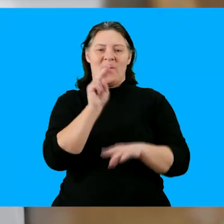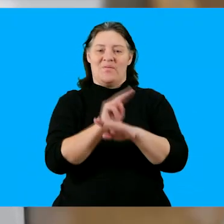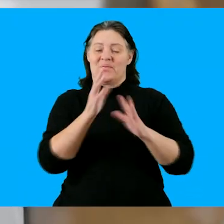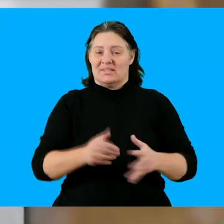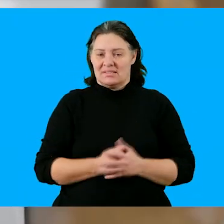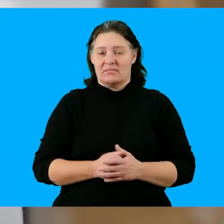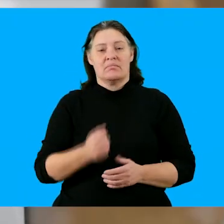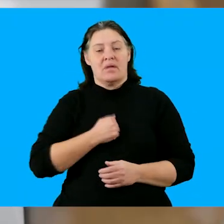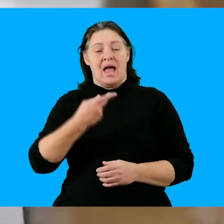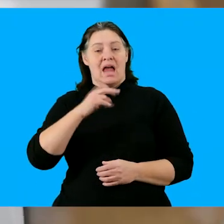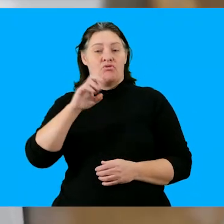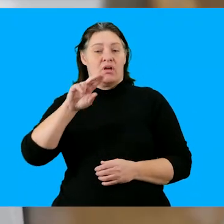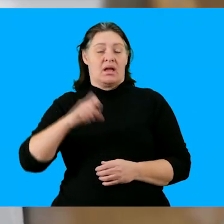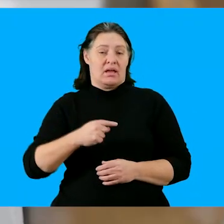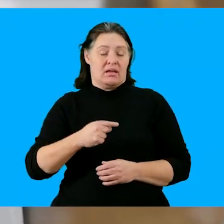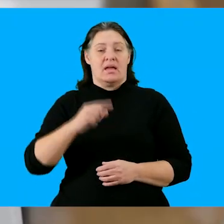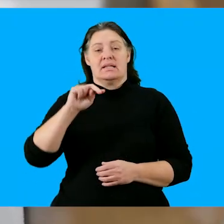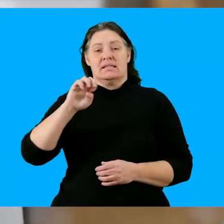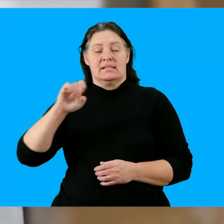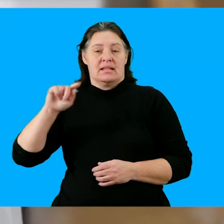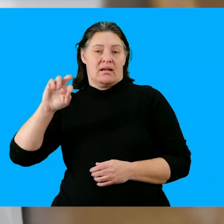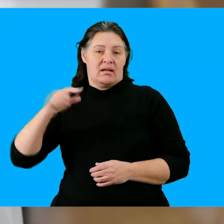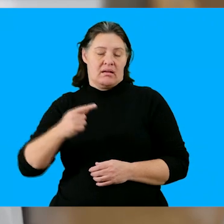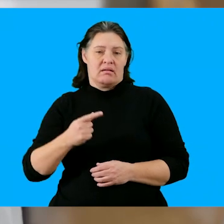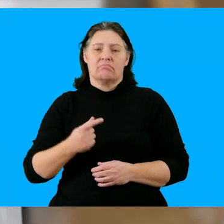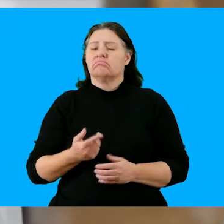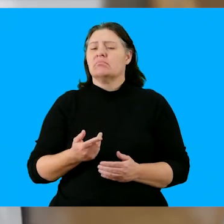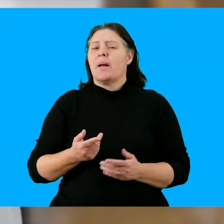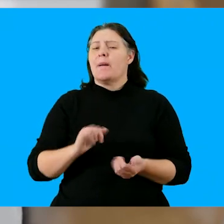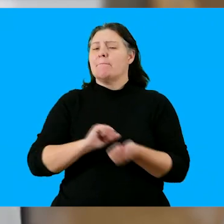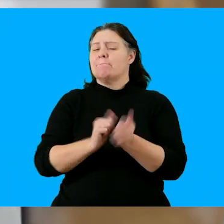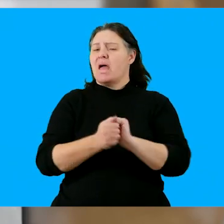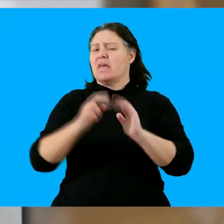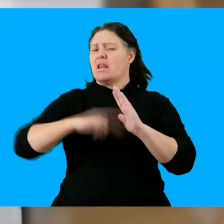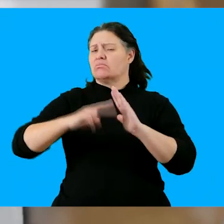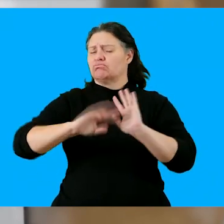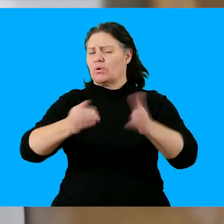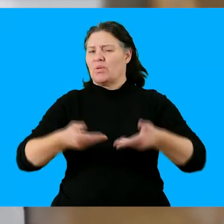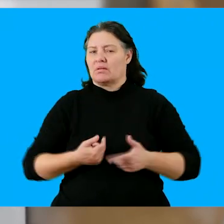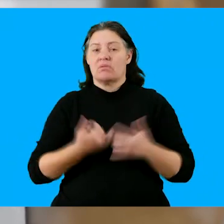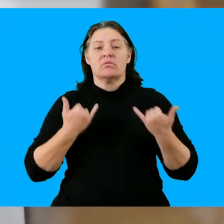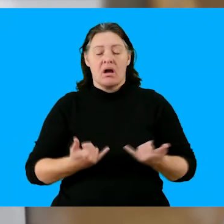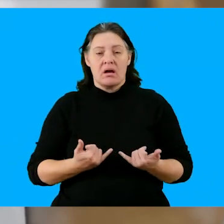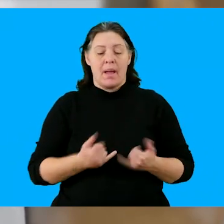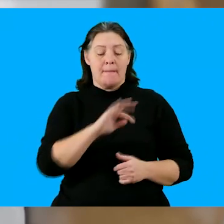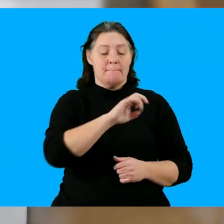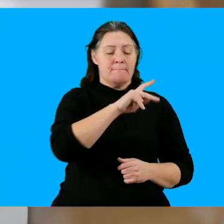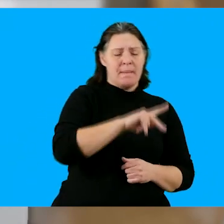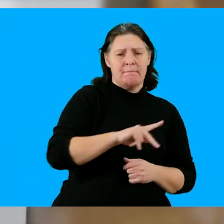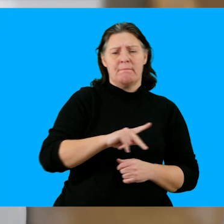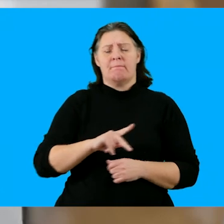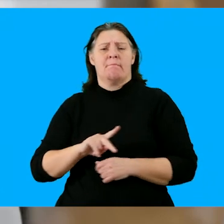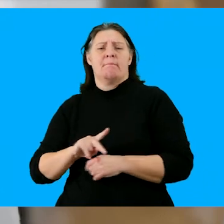Good day to all our viewers out there. My name is Heinrich Neertling and welcome to Maths Lit. In today's lesson, we'll focus on maps, plans